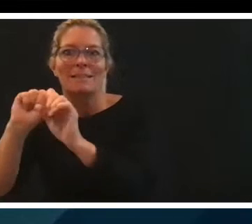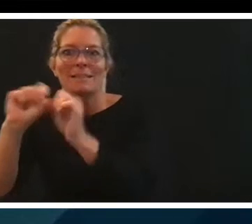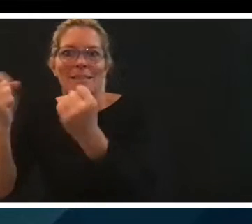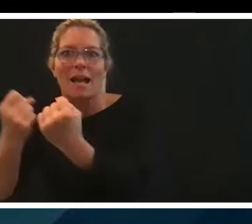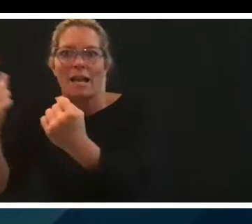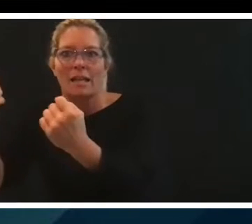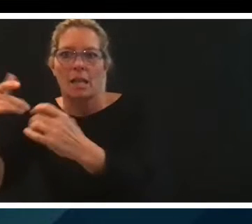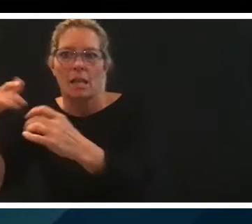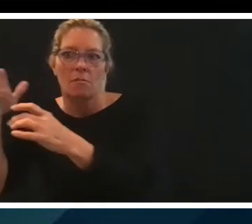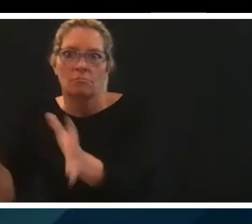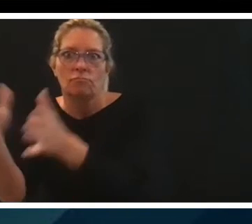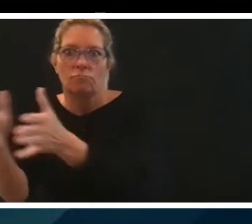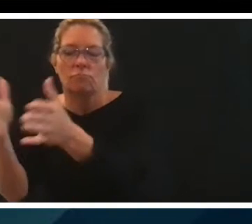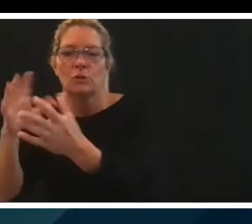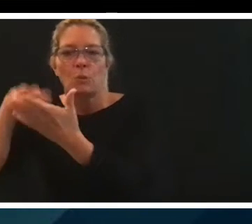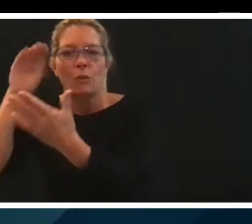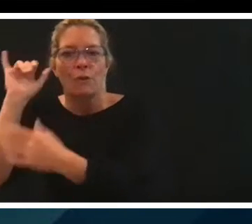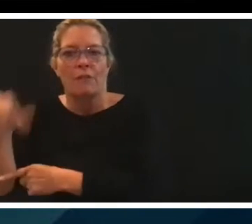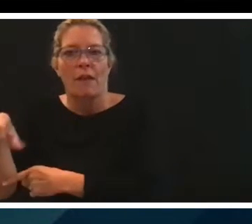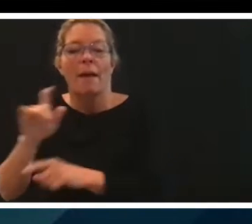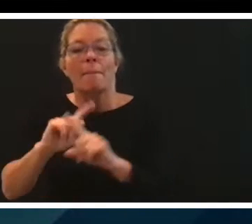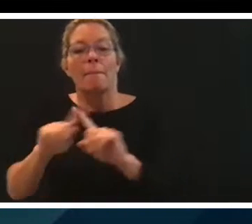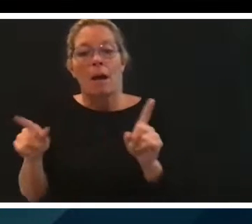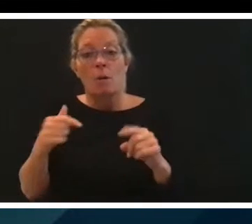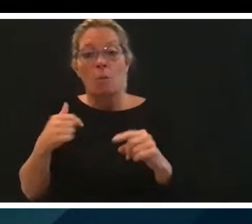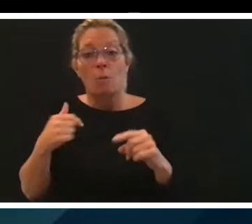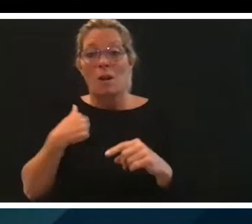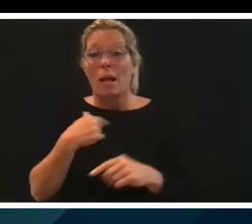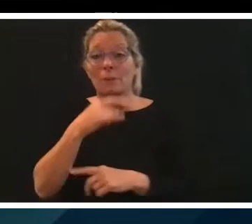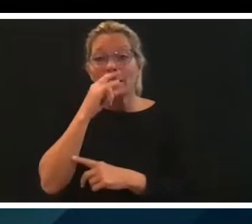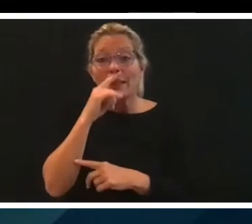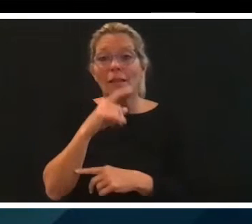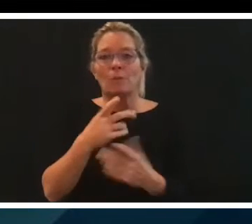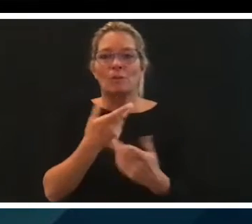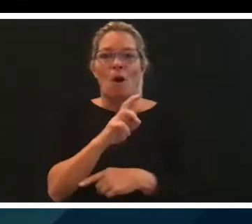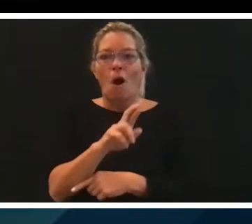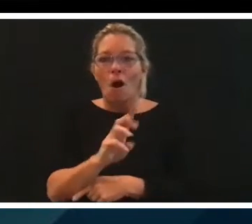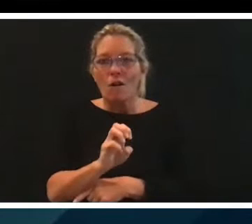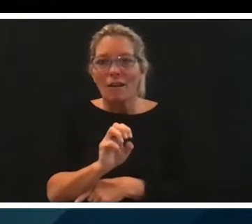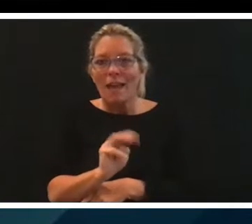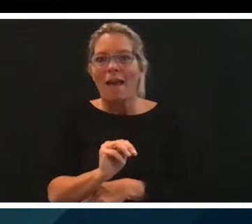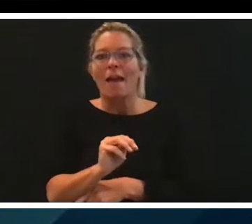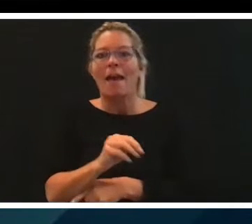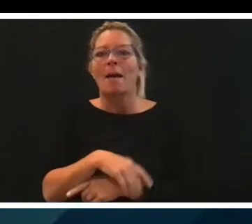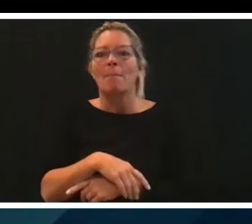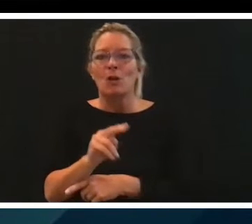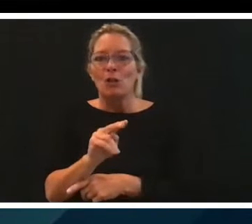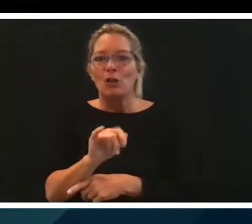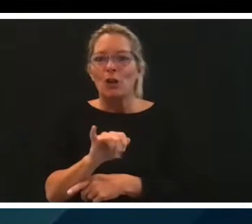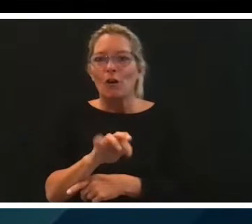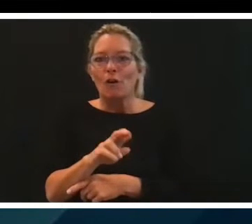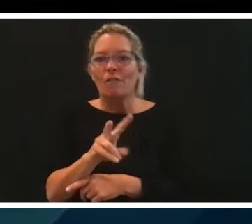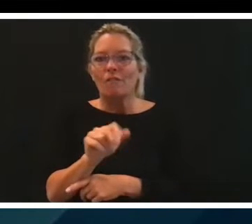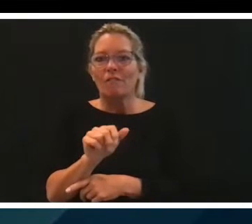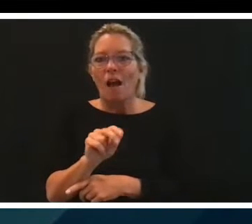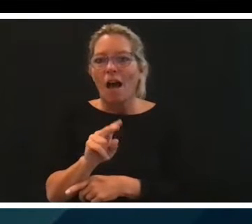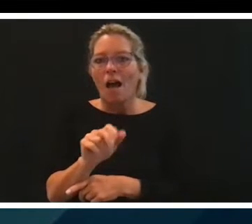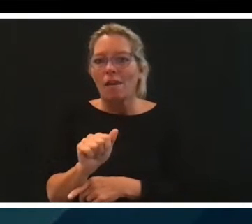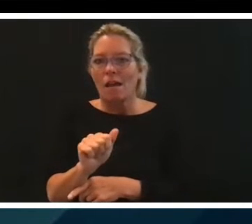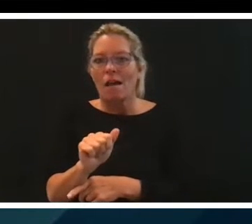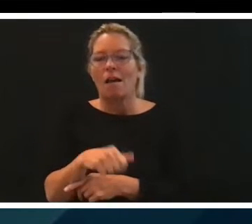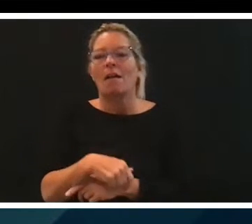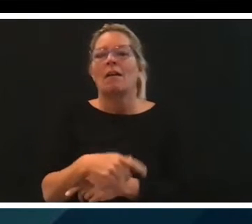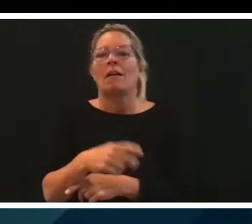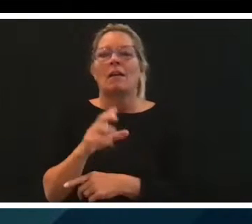kid, you know, REM and Nirvana and Guns N' Roses and all these